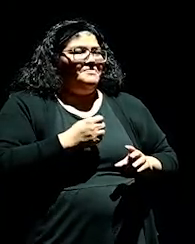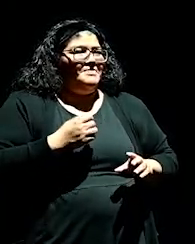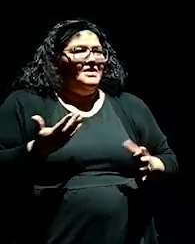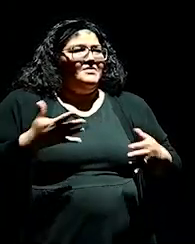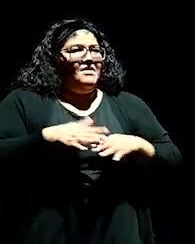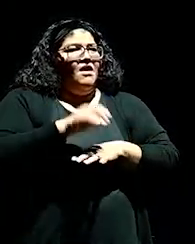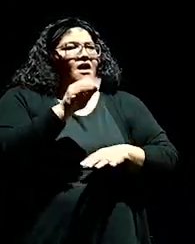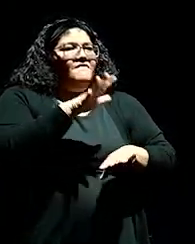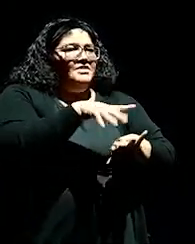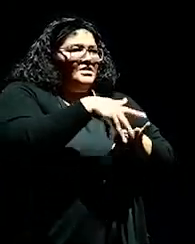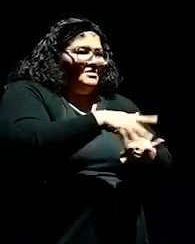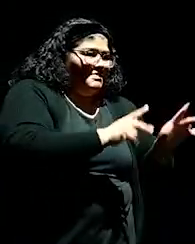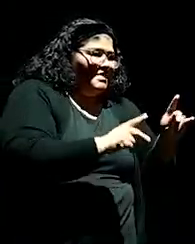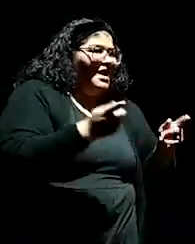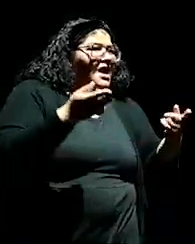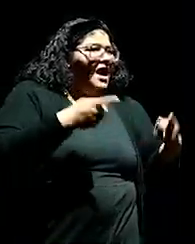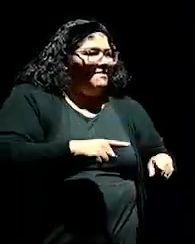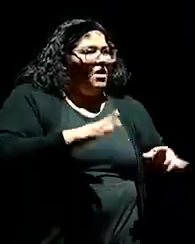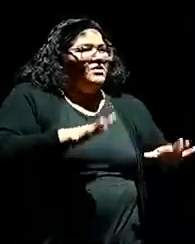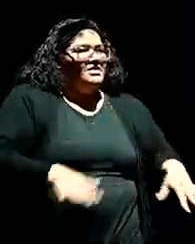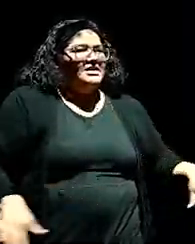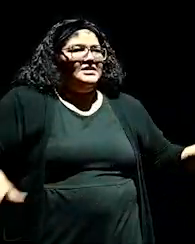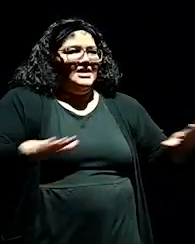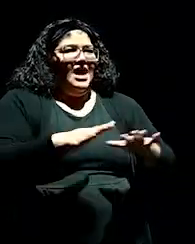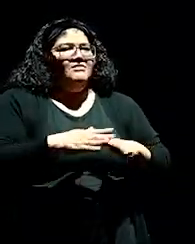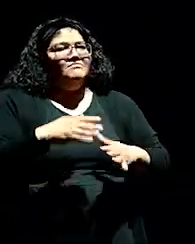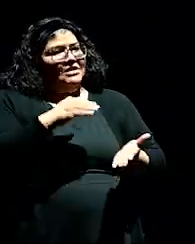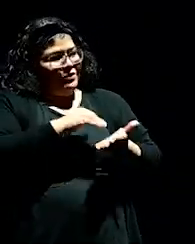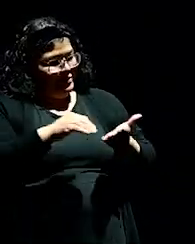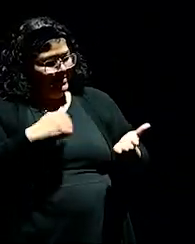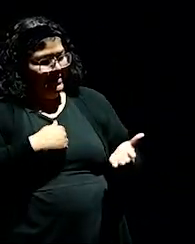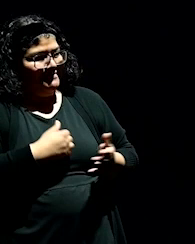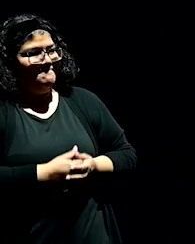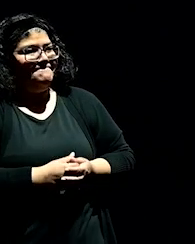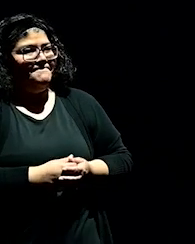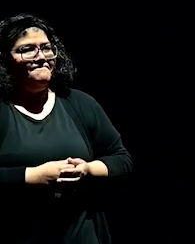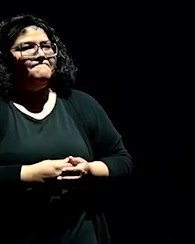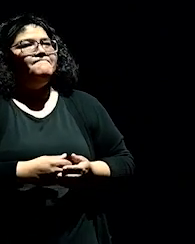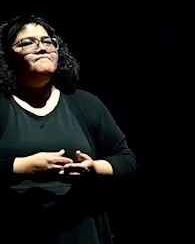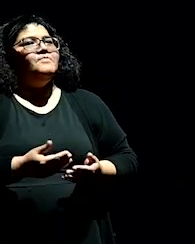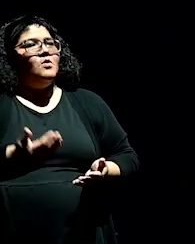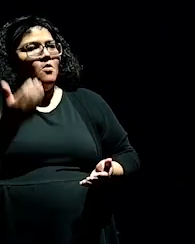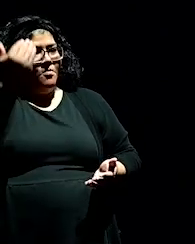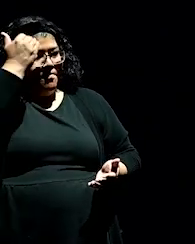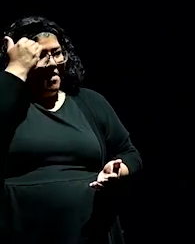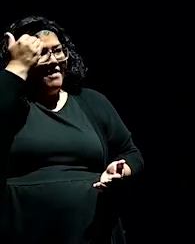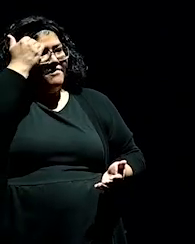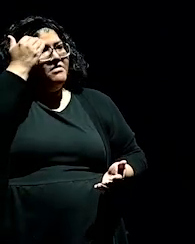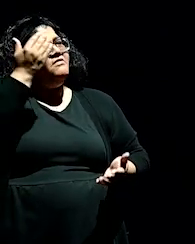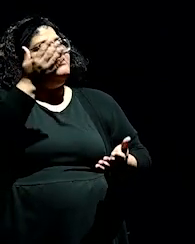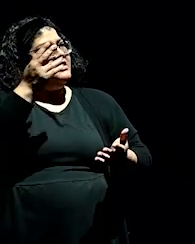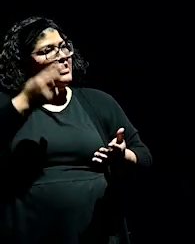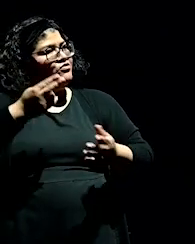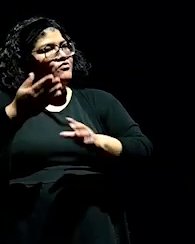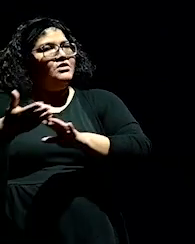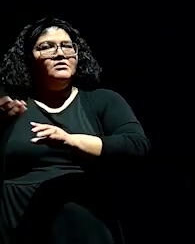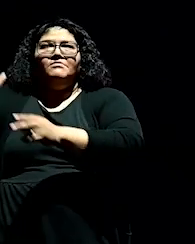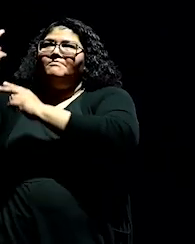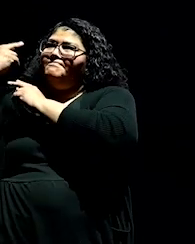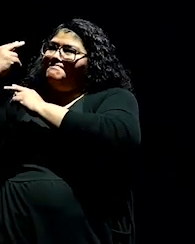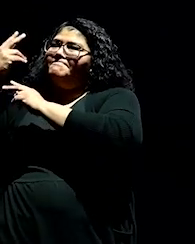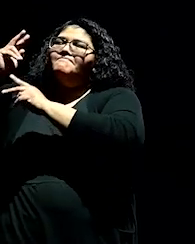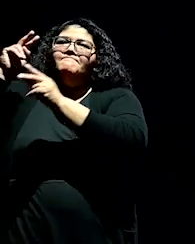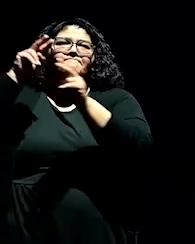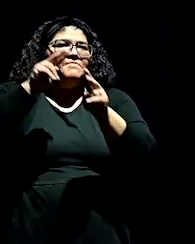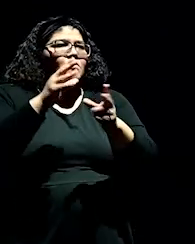assimilation of indigenous people that took place on this land, Mindful of these histories, we work towards understanding, acknowledging,